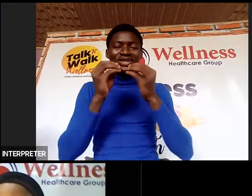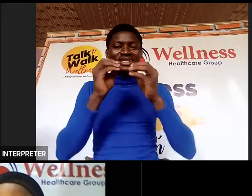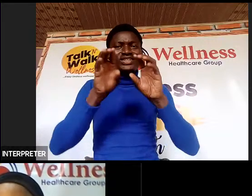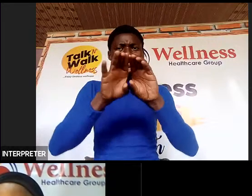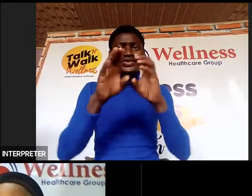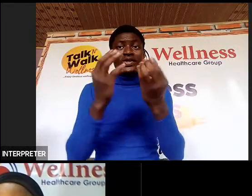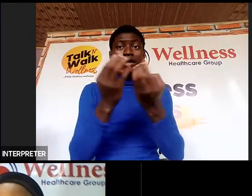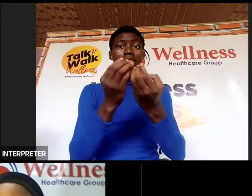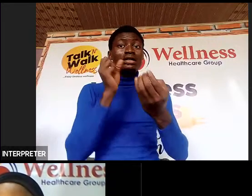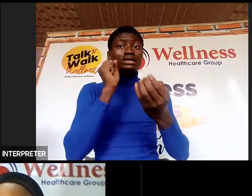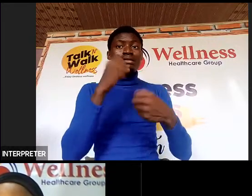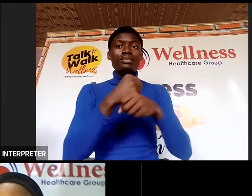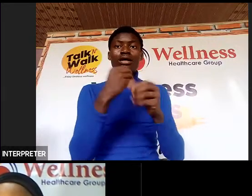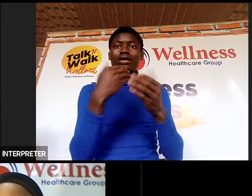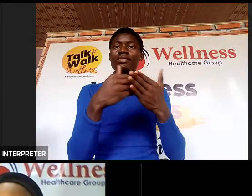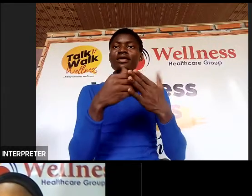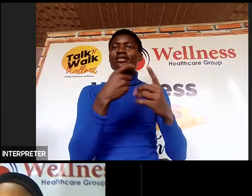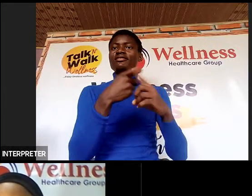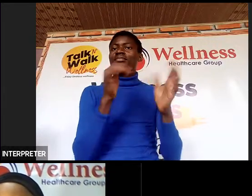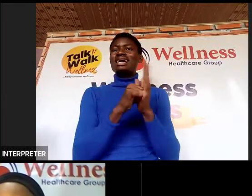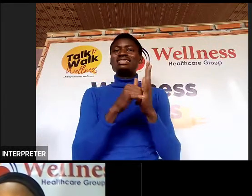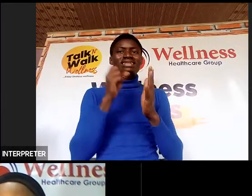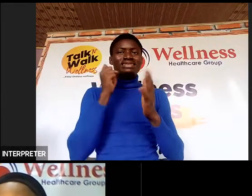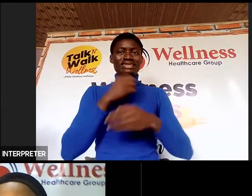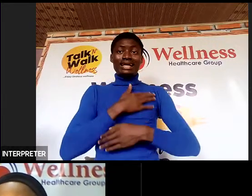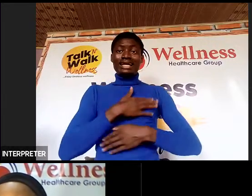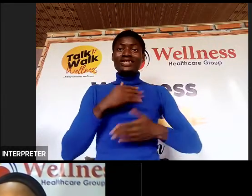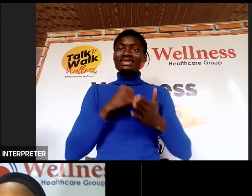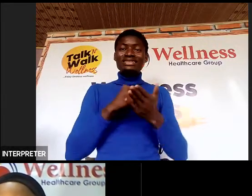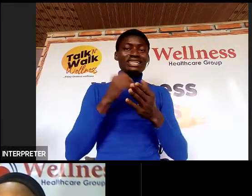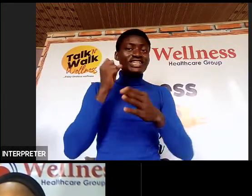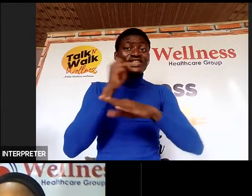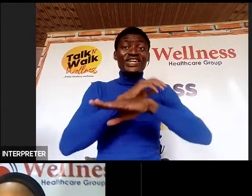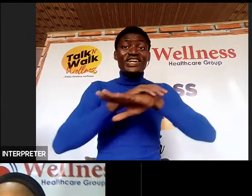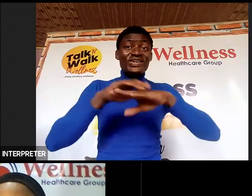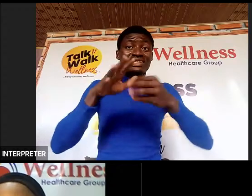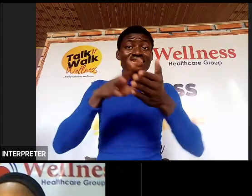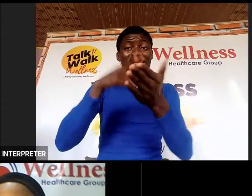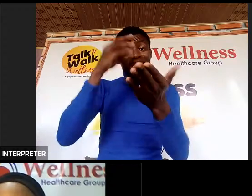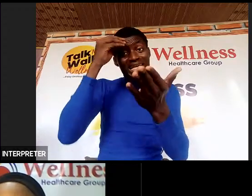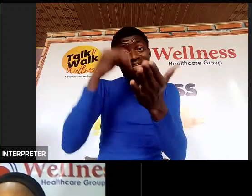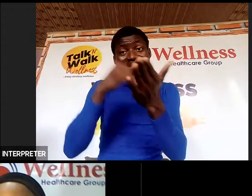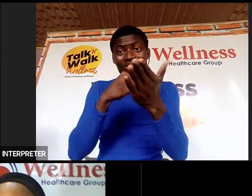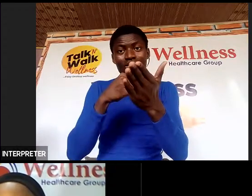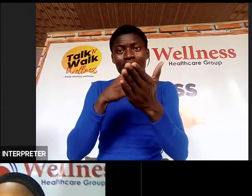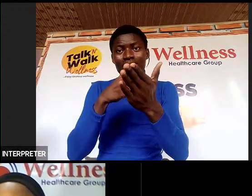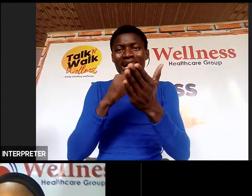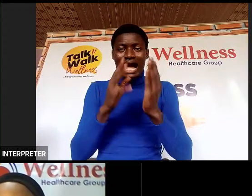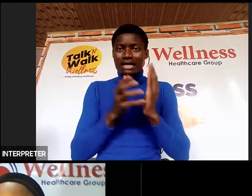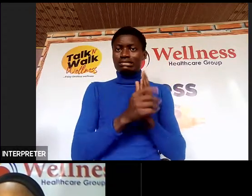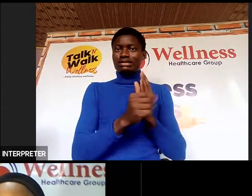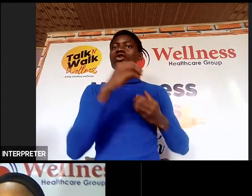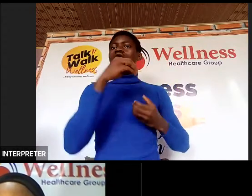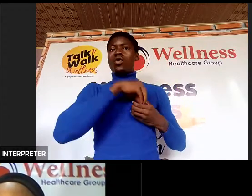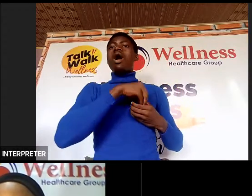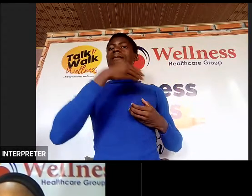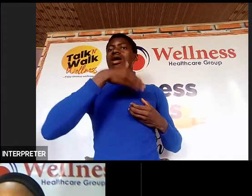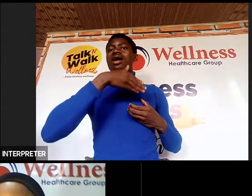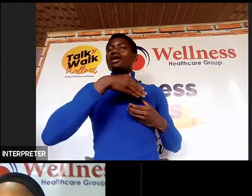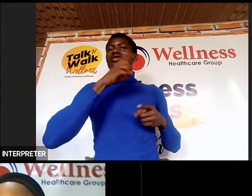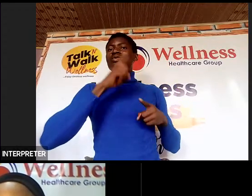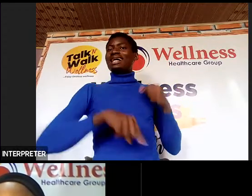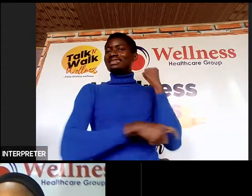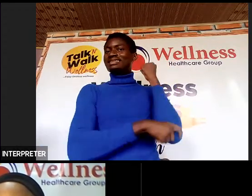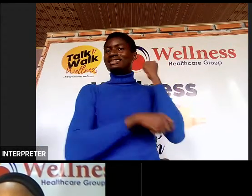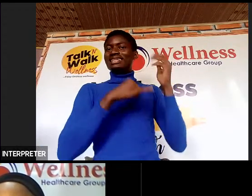a friend that he likes to write short stories. We all feel our children are special. So this my friend had 2 boys that they are always